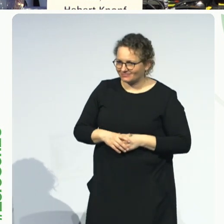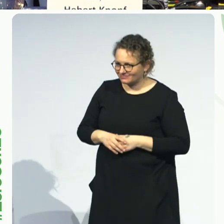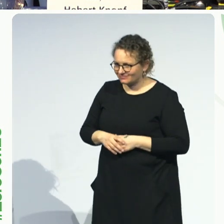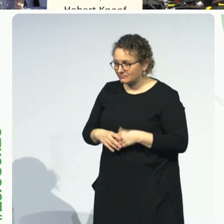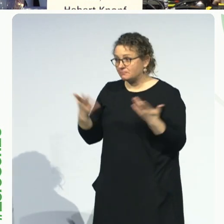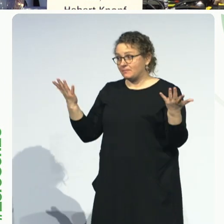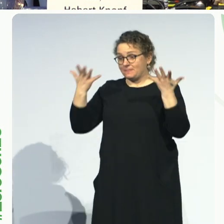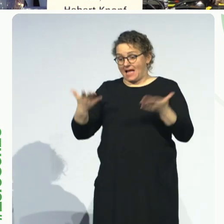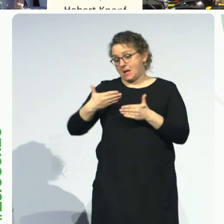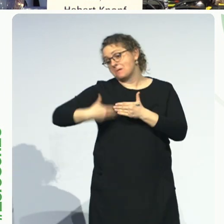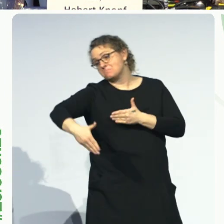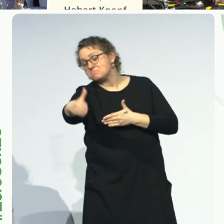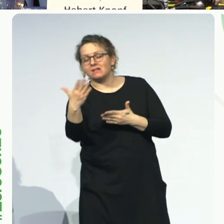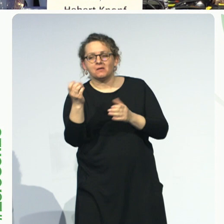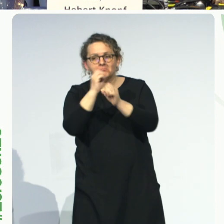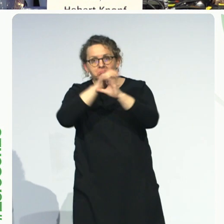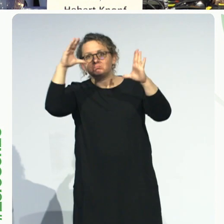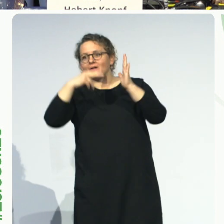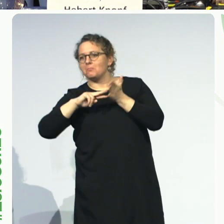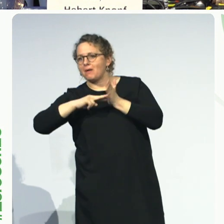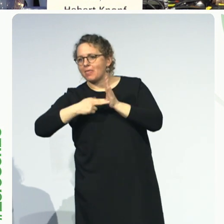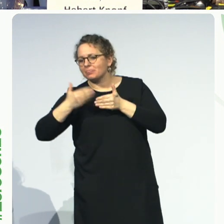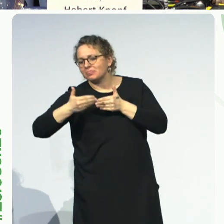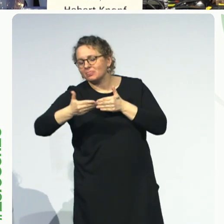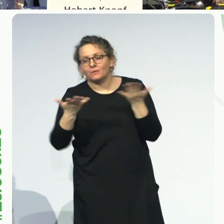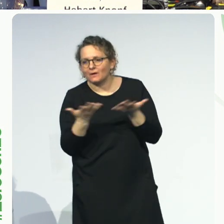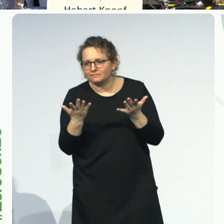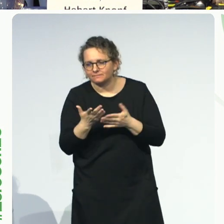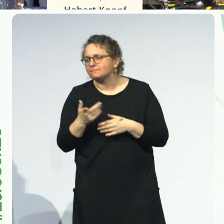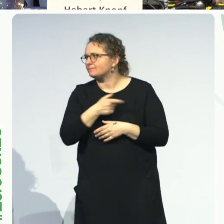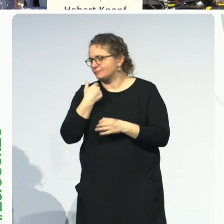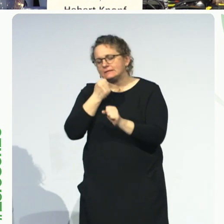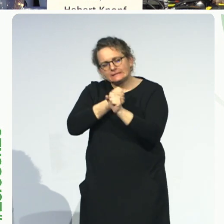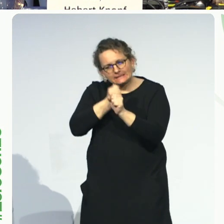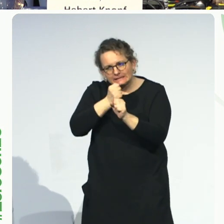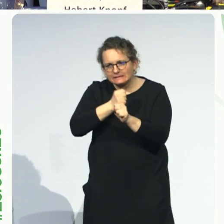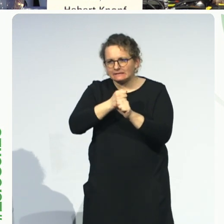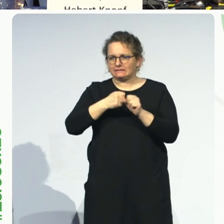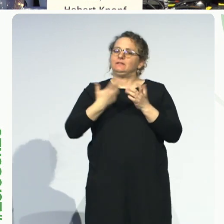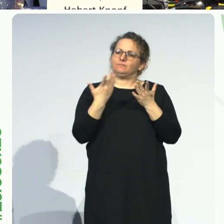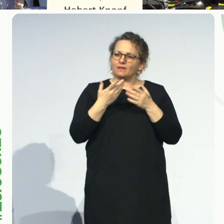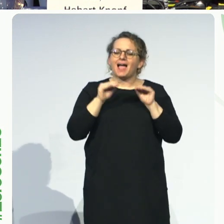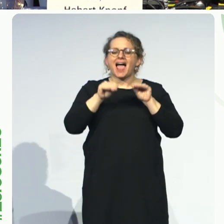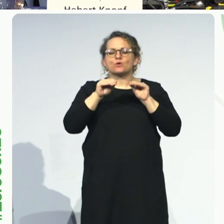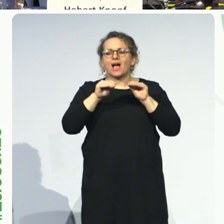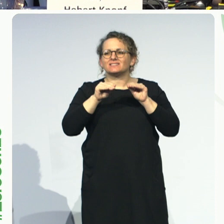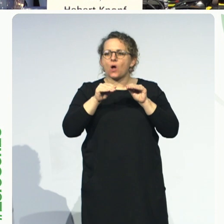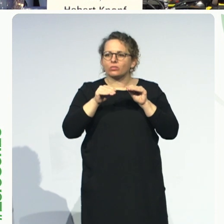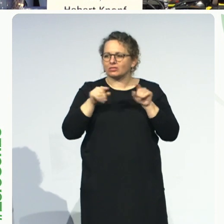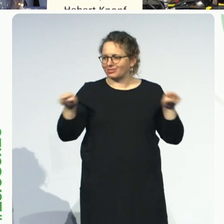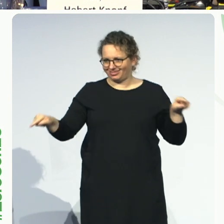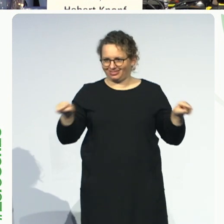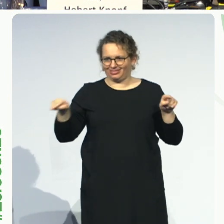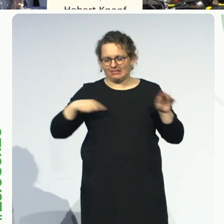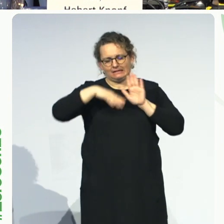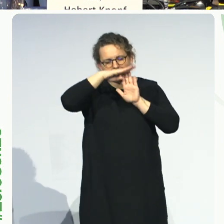we need to develop curriculum and continue the joint master's degree program and scale up into other schools